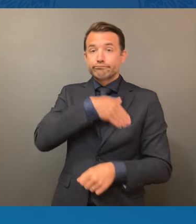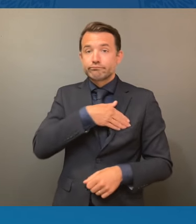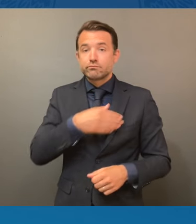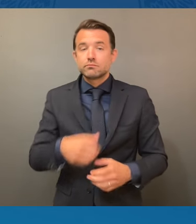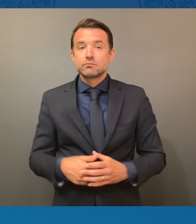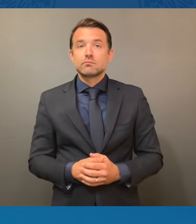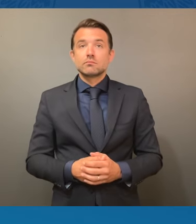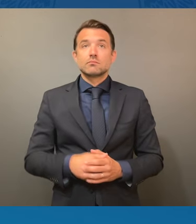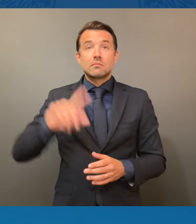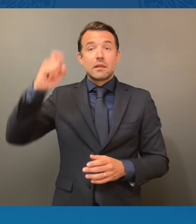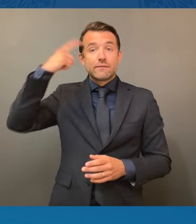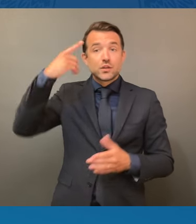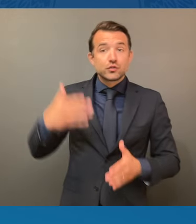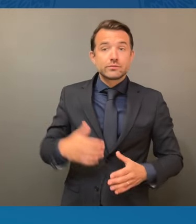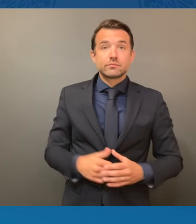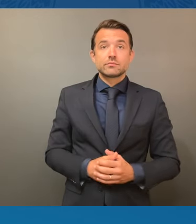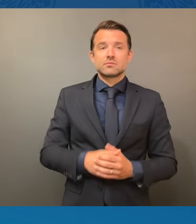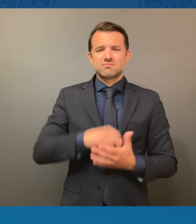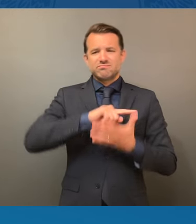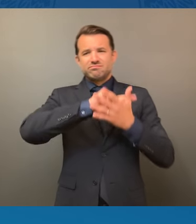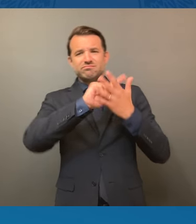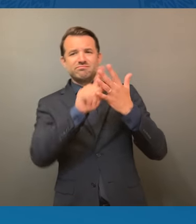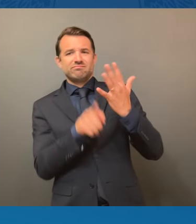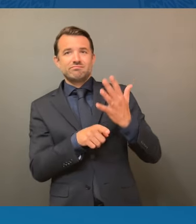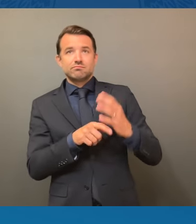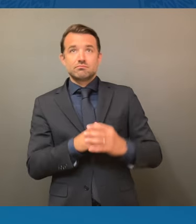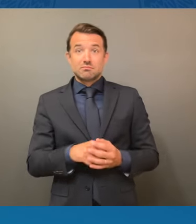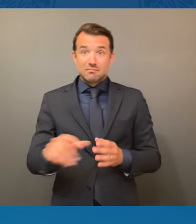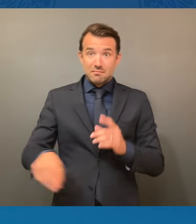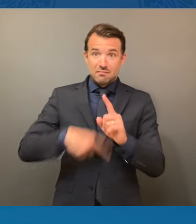we need 2 more votes in the United States Senate.